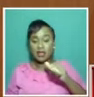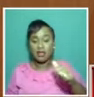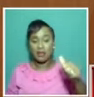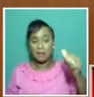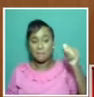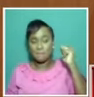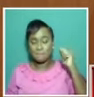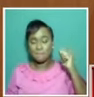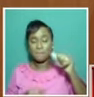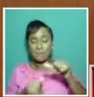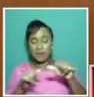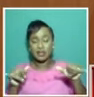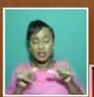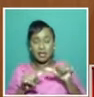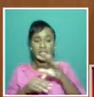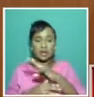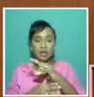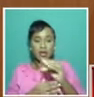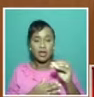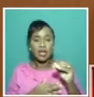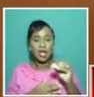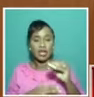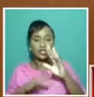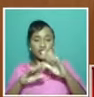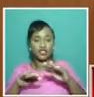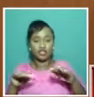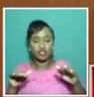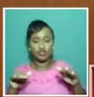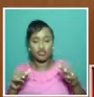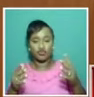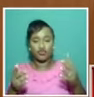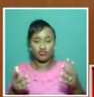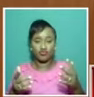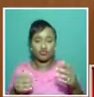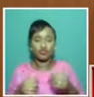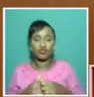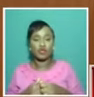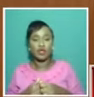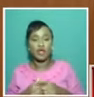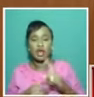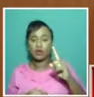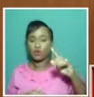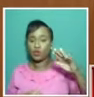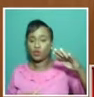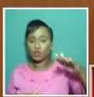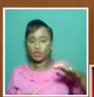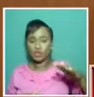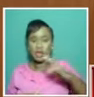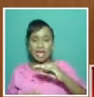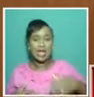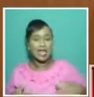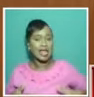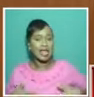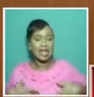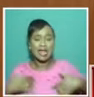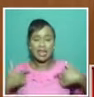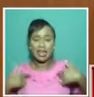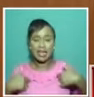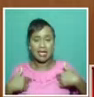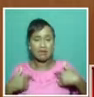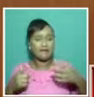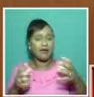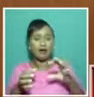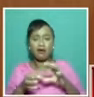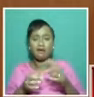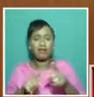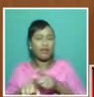as well as the children, the revelation, the minor child, and the lifelong what seemed to be abuse. And